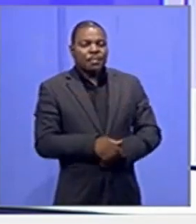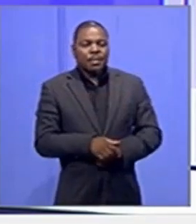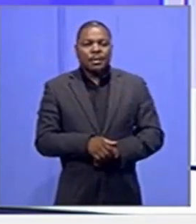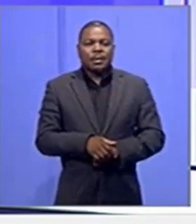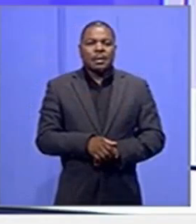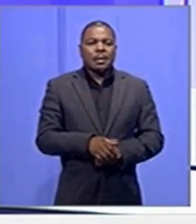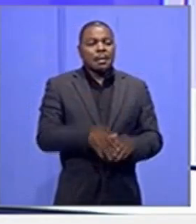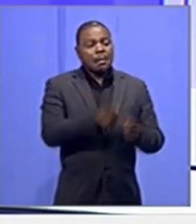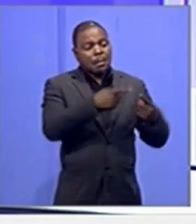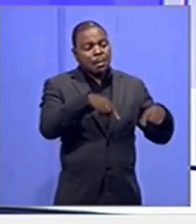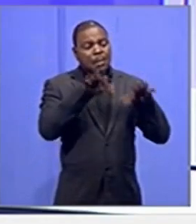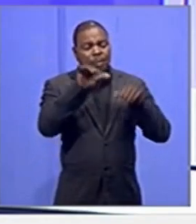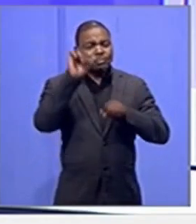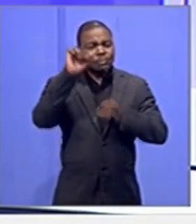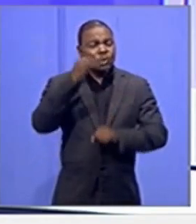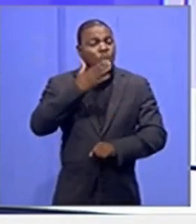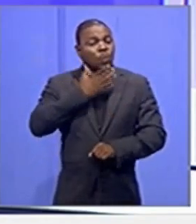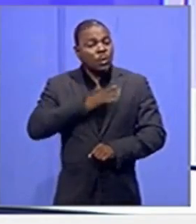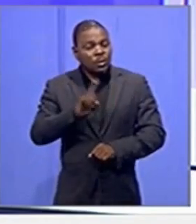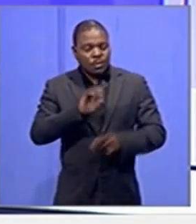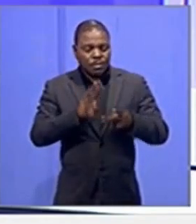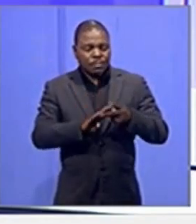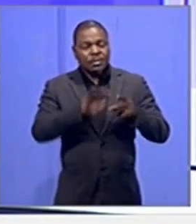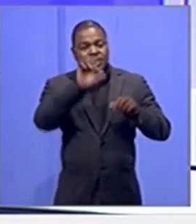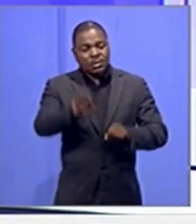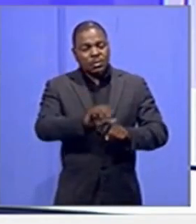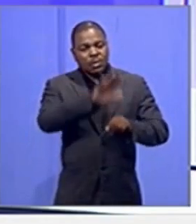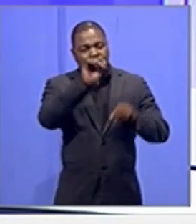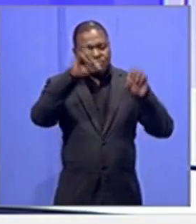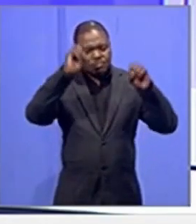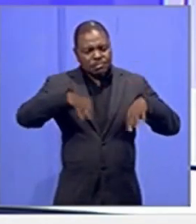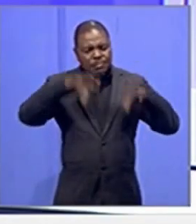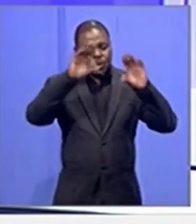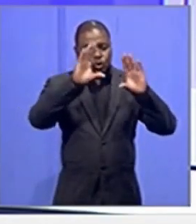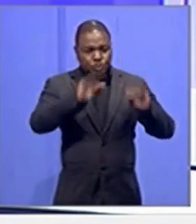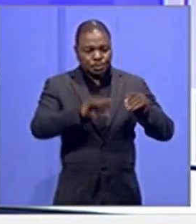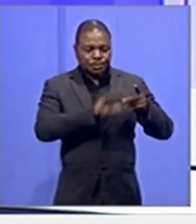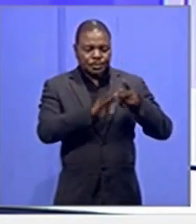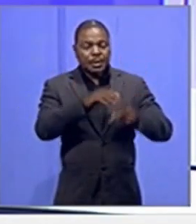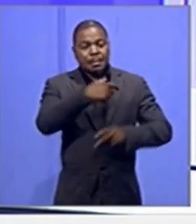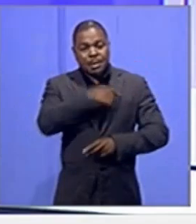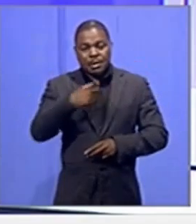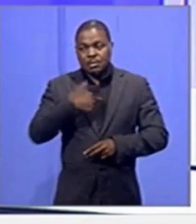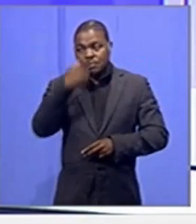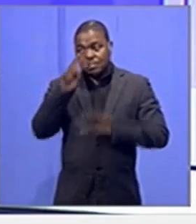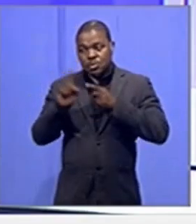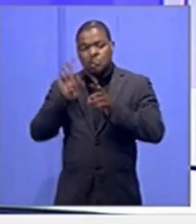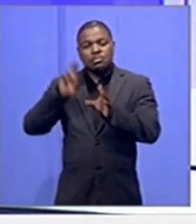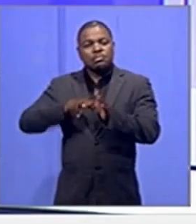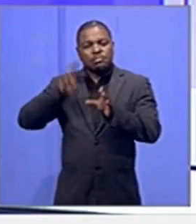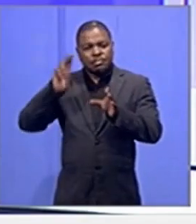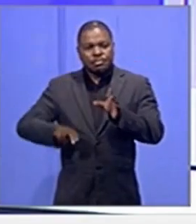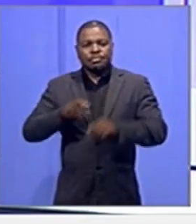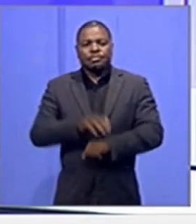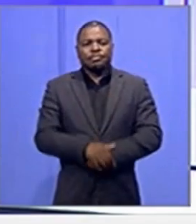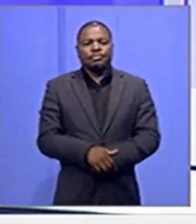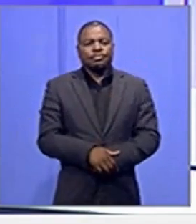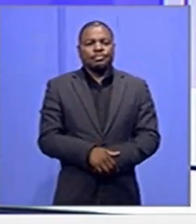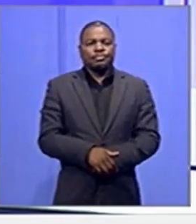Baipelaetši ba nyaka gore go fedišwe kgaotšo ya motlakase le gore mopresidente Ramaphosa a itokolle mošomong.